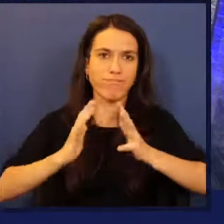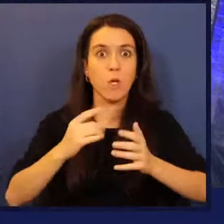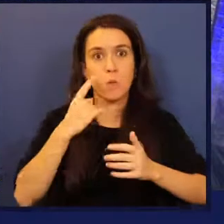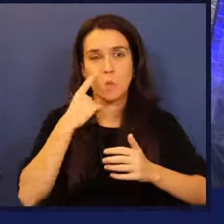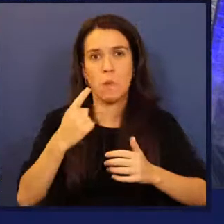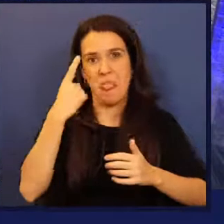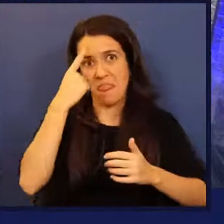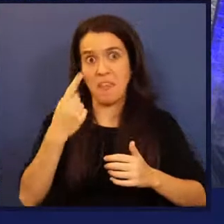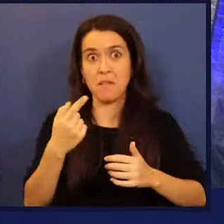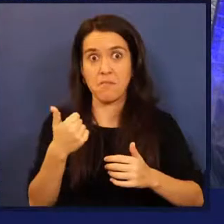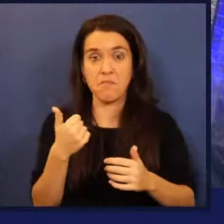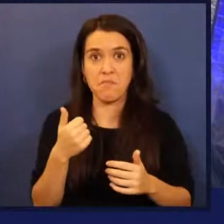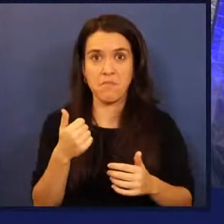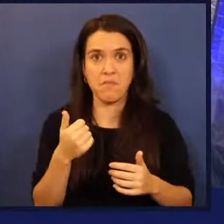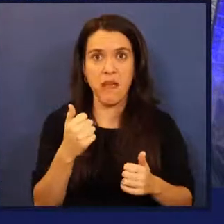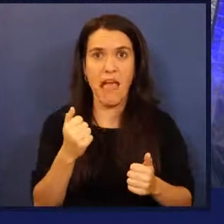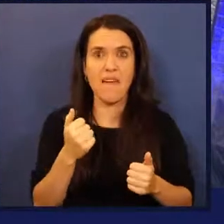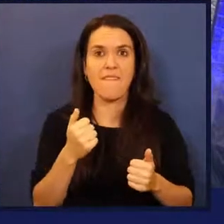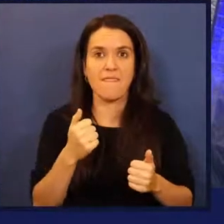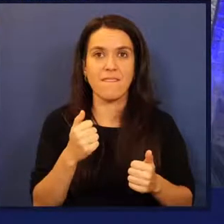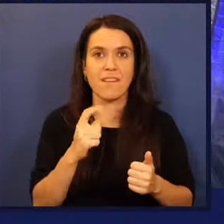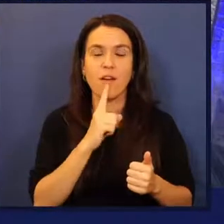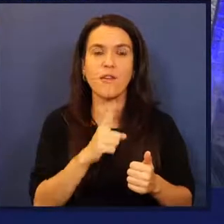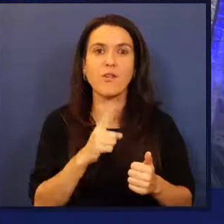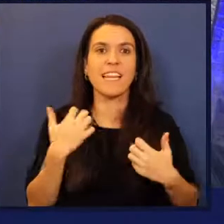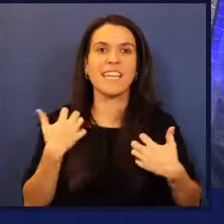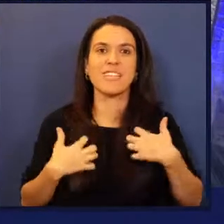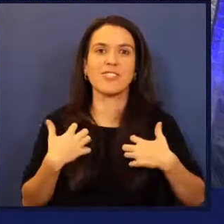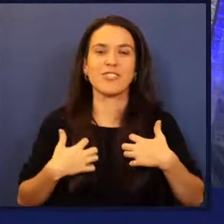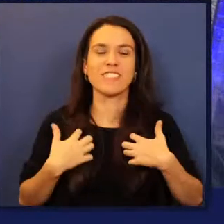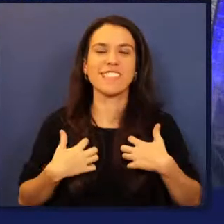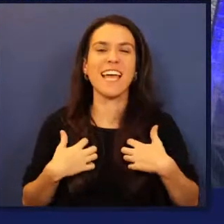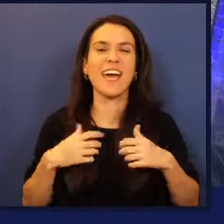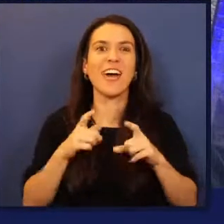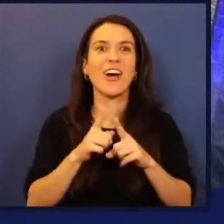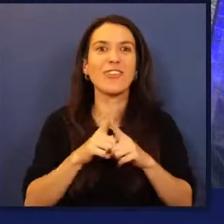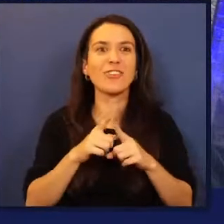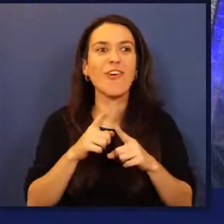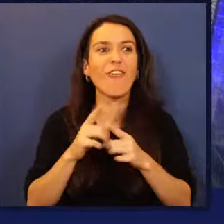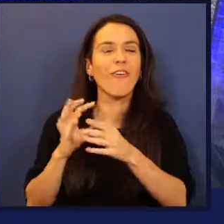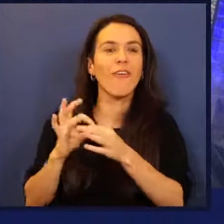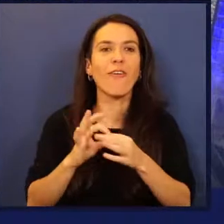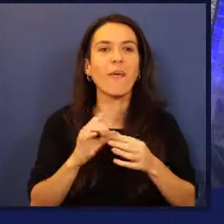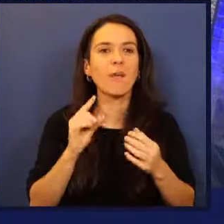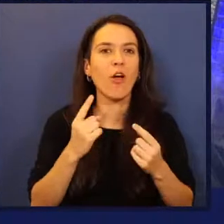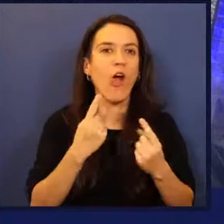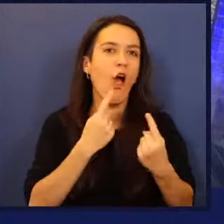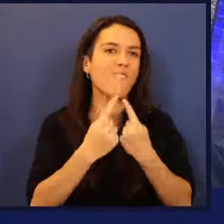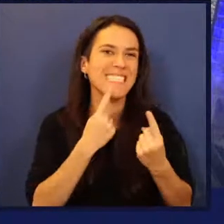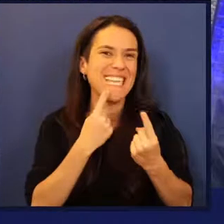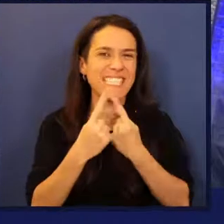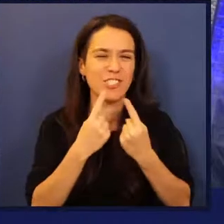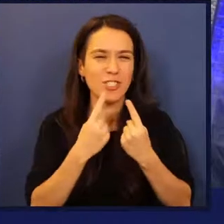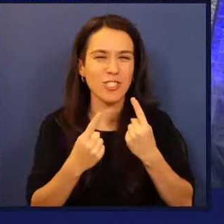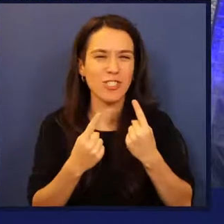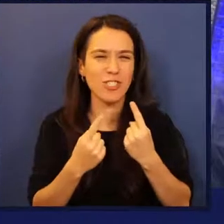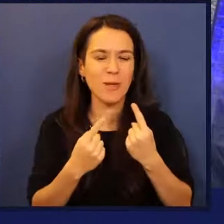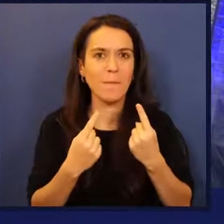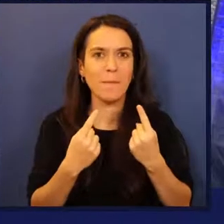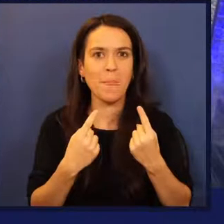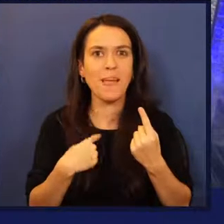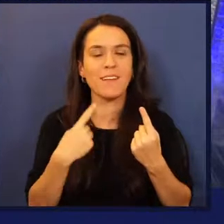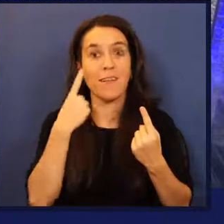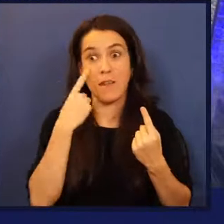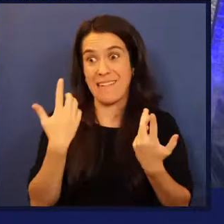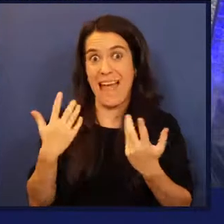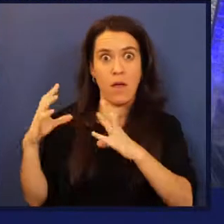Yeah. I know. I think it's really interesting, but I think also a lot of it comes down to just the conversations that are being